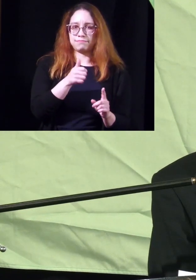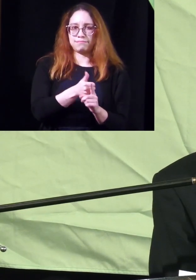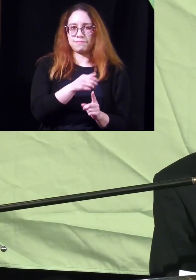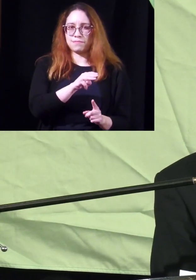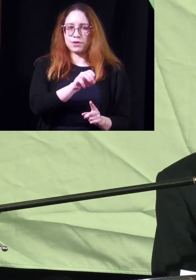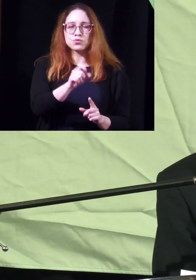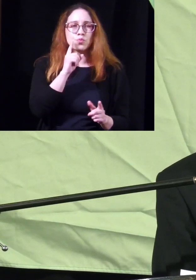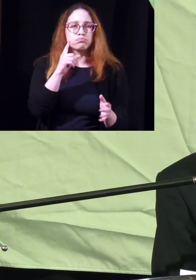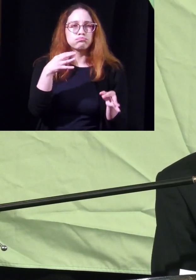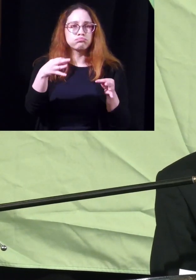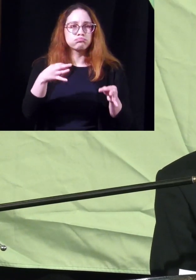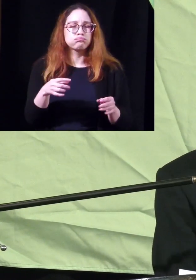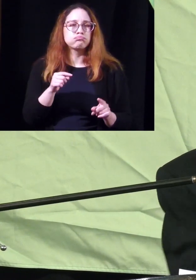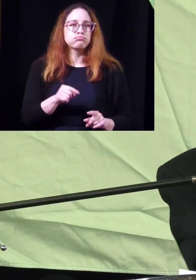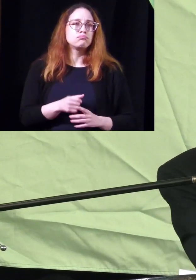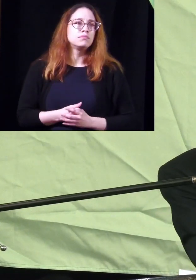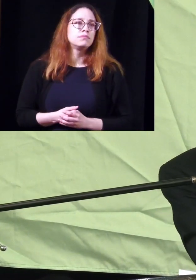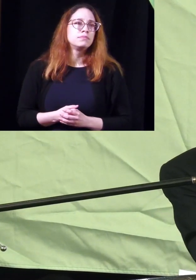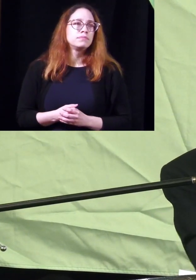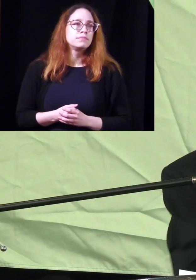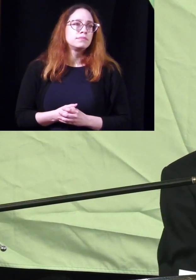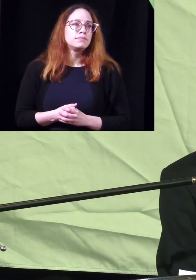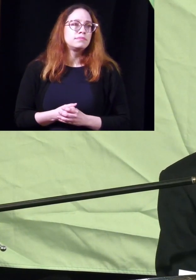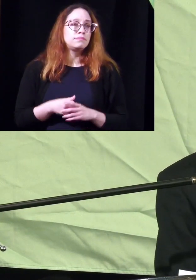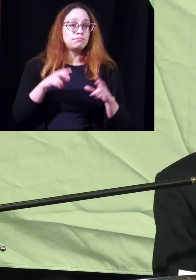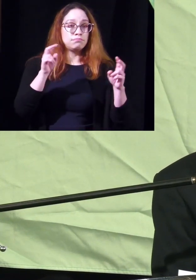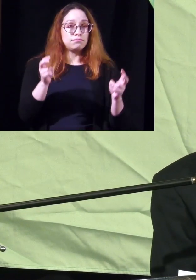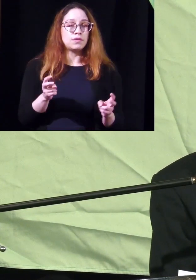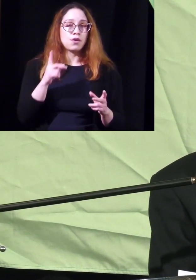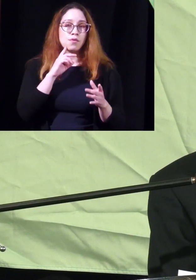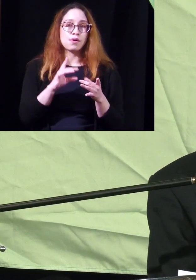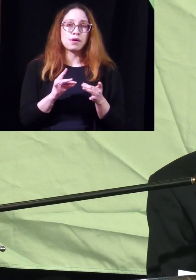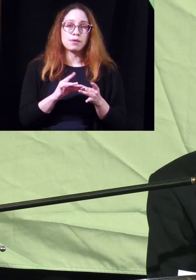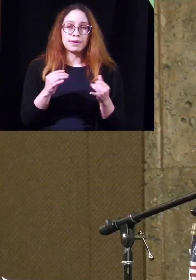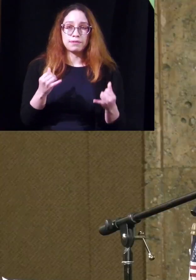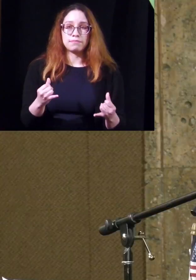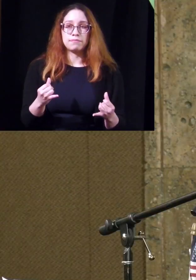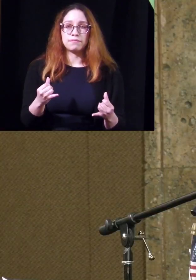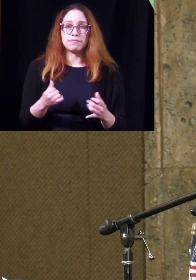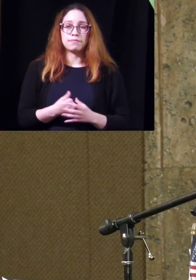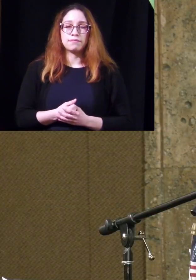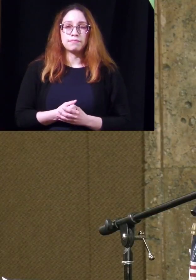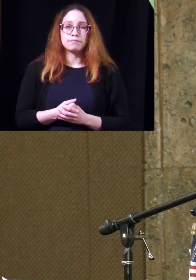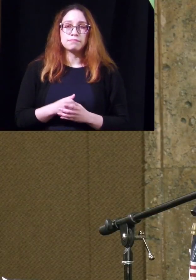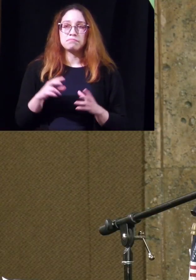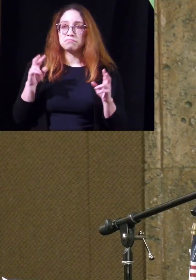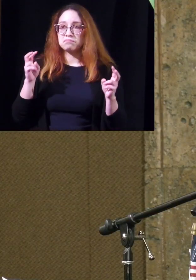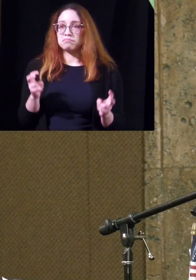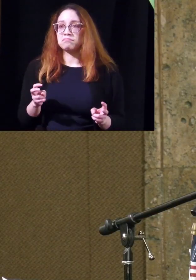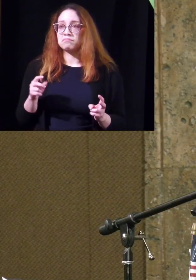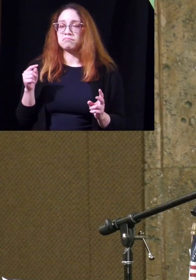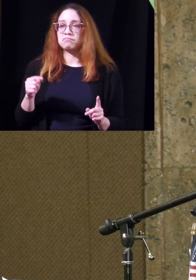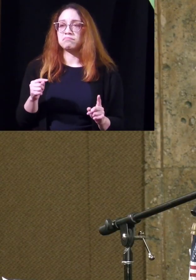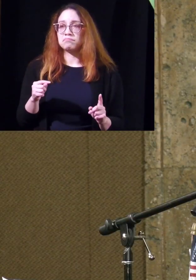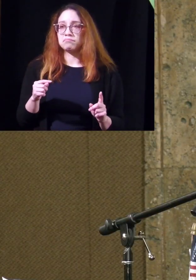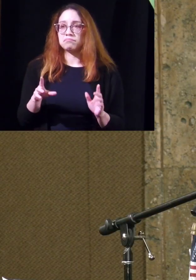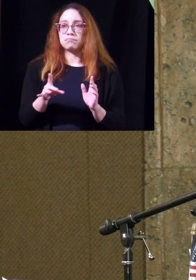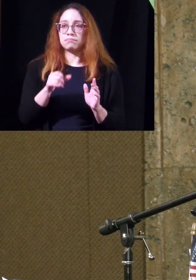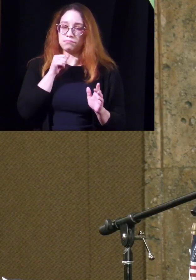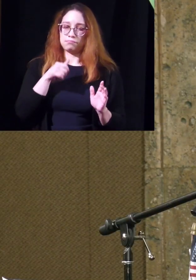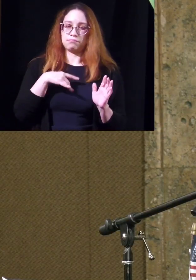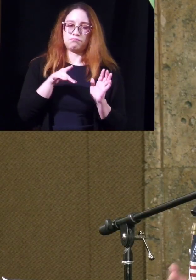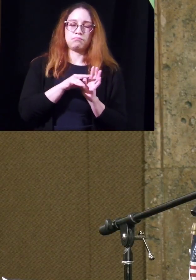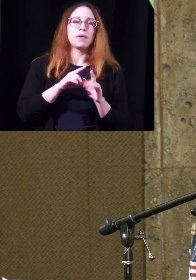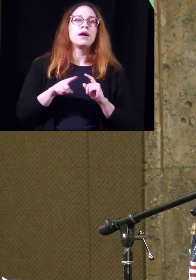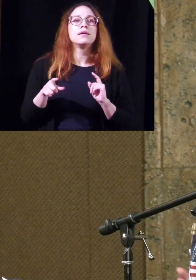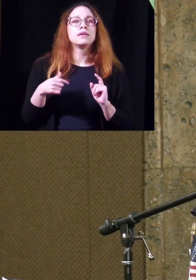and we'll talk about some of those. These topics that I'm going to talk about today are topics that Stuart selected, not me, and